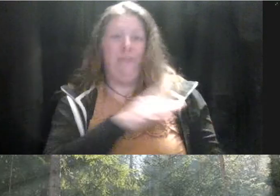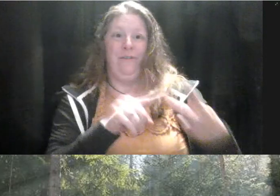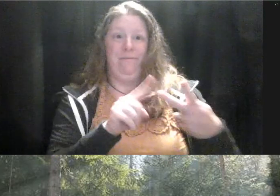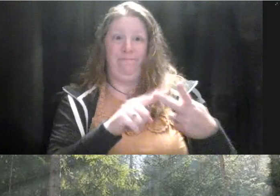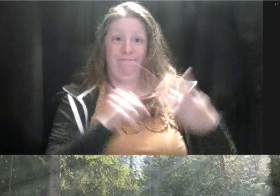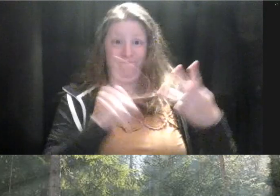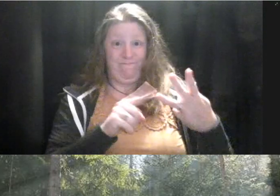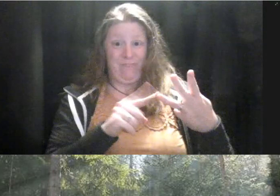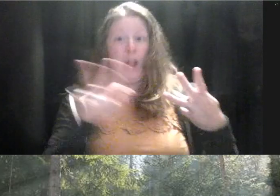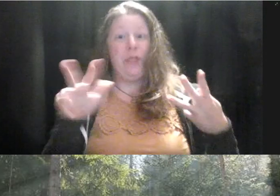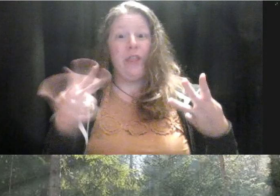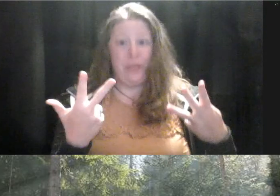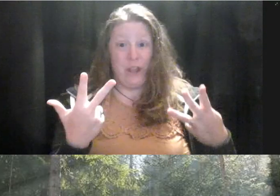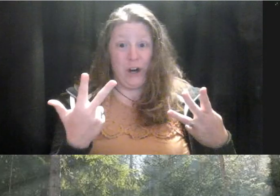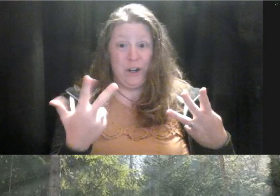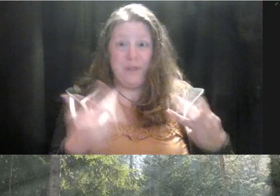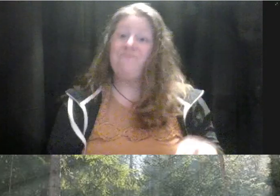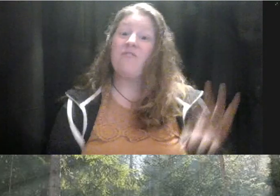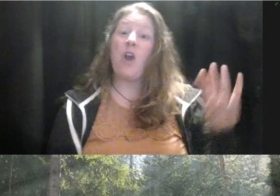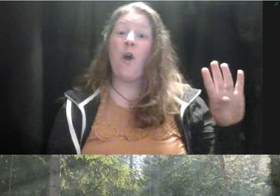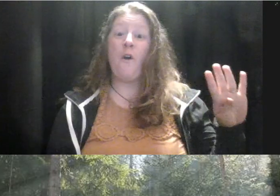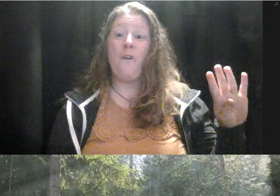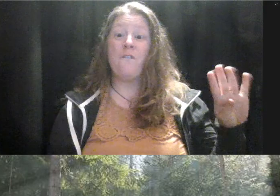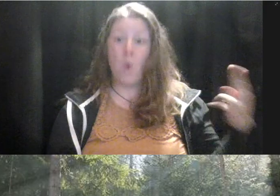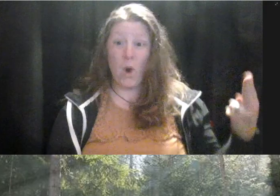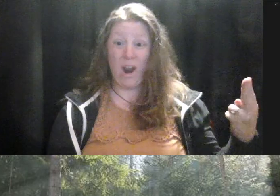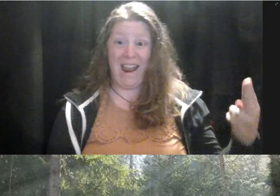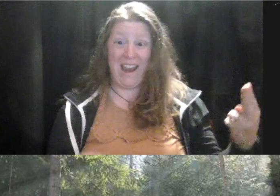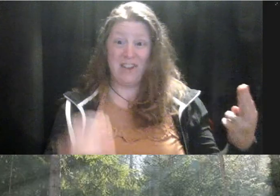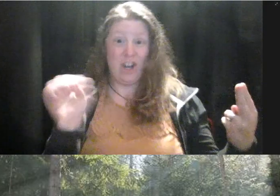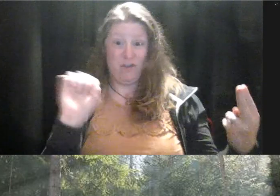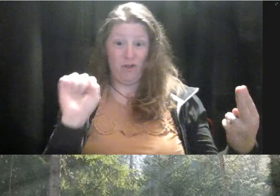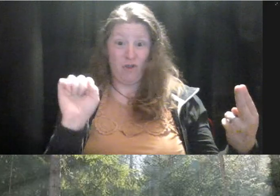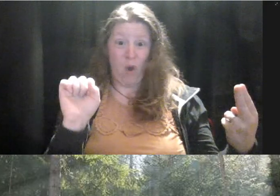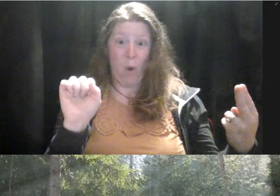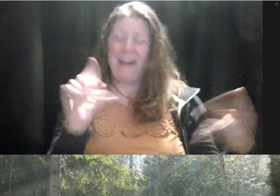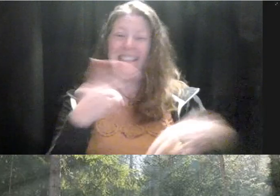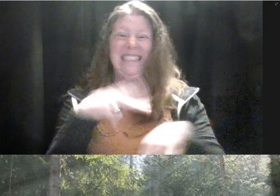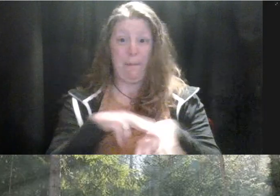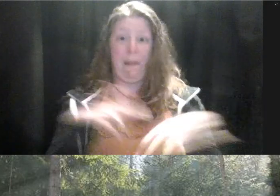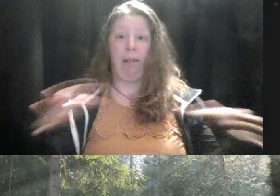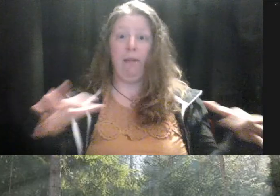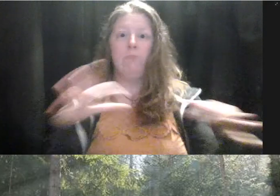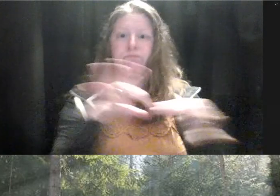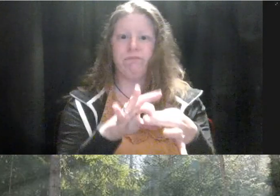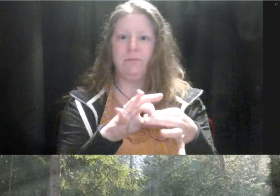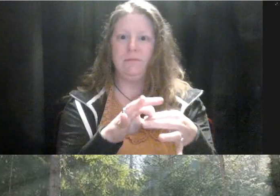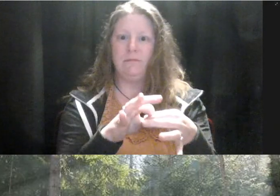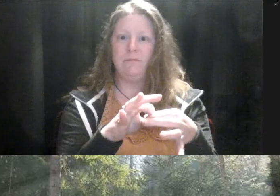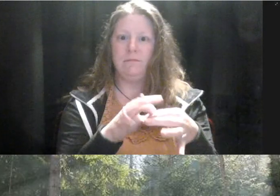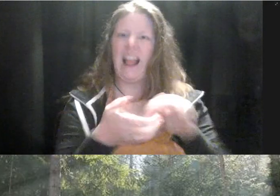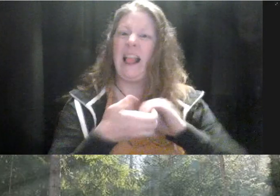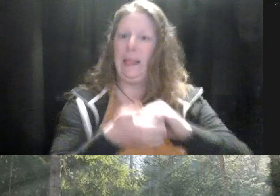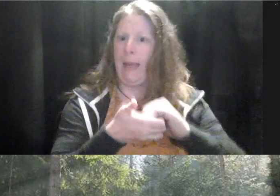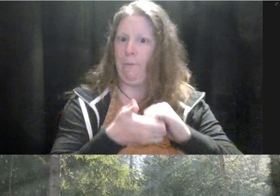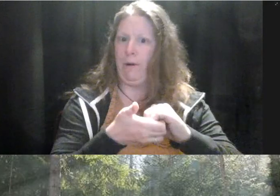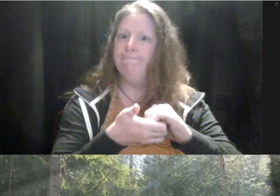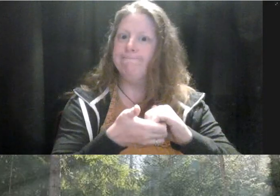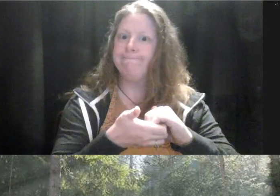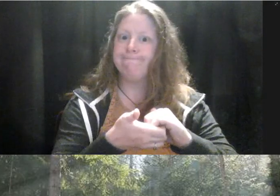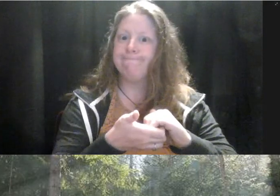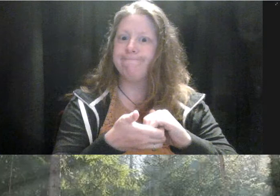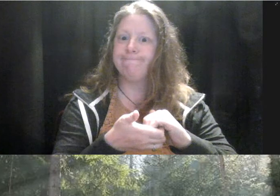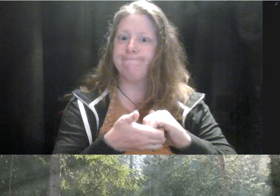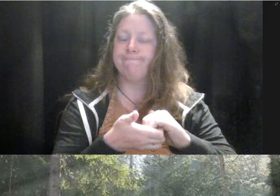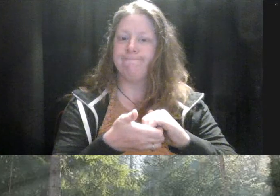able to staff camp. And then the third problem, 4-H and Sertoma typically work